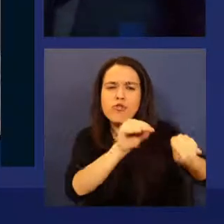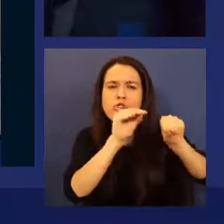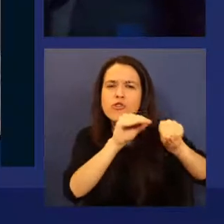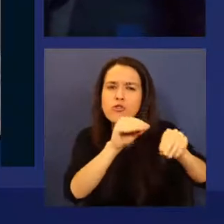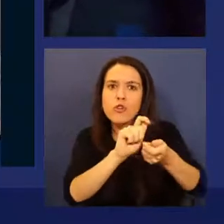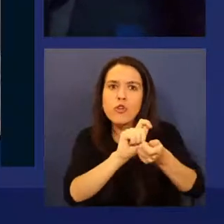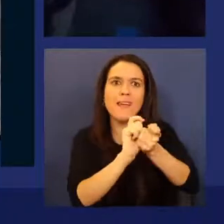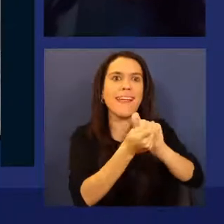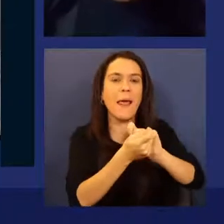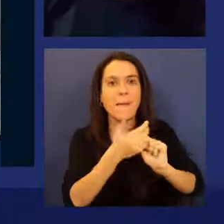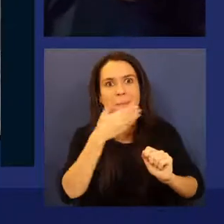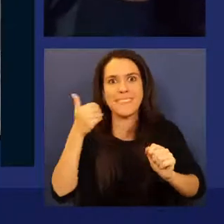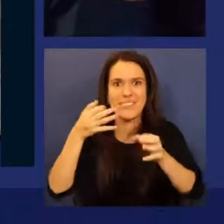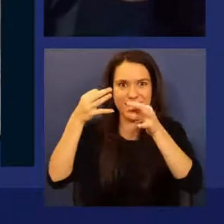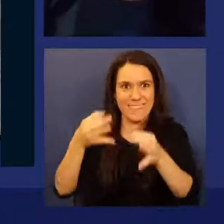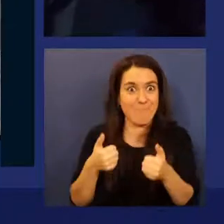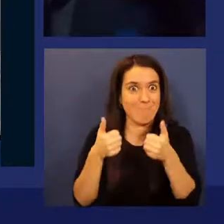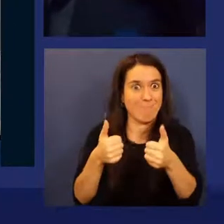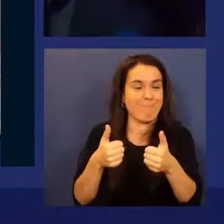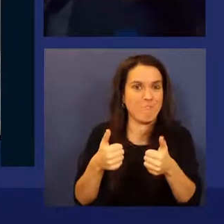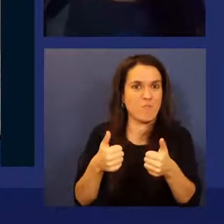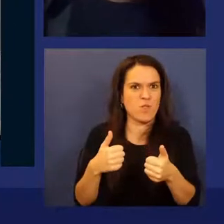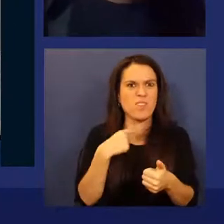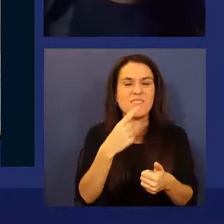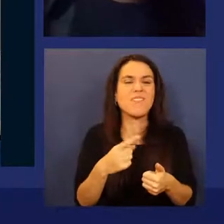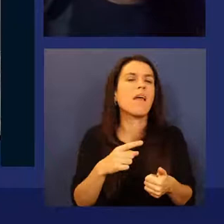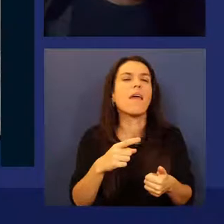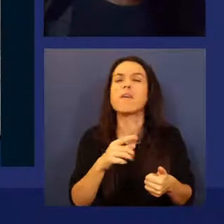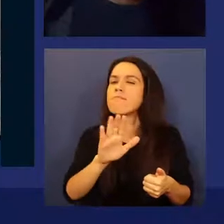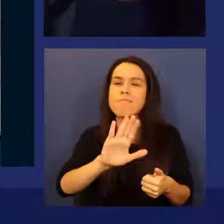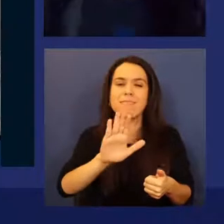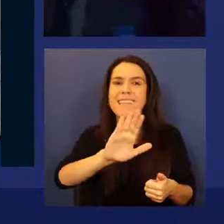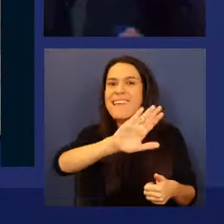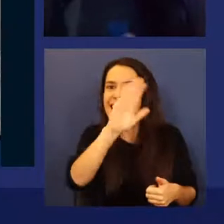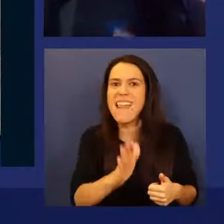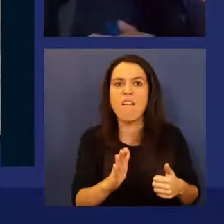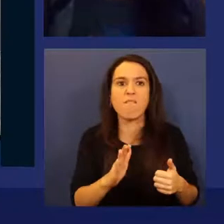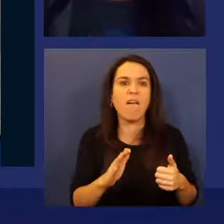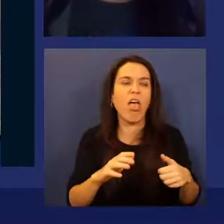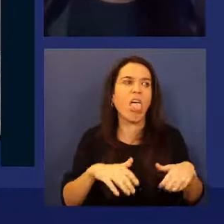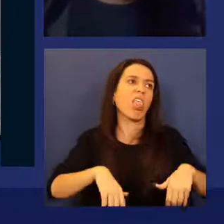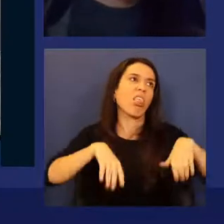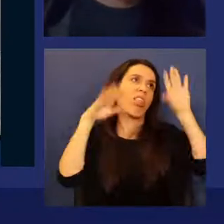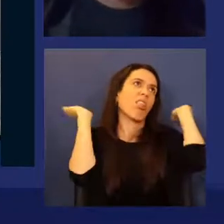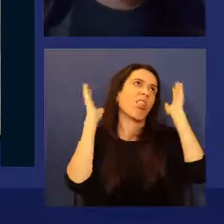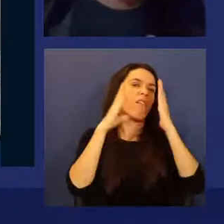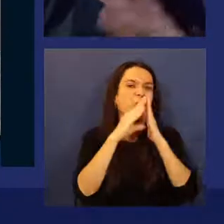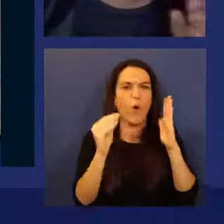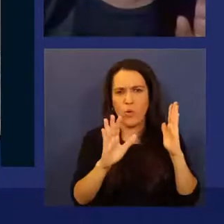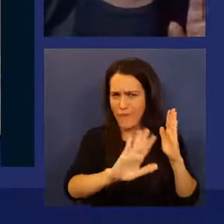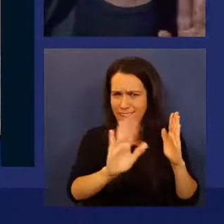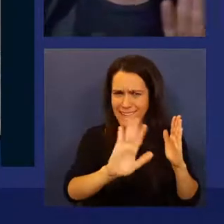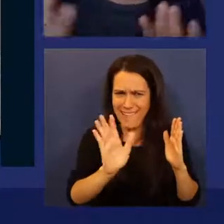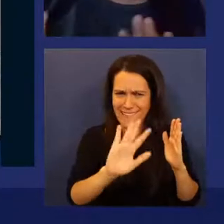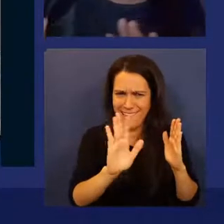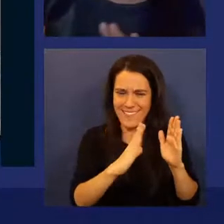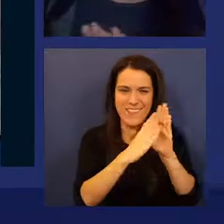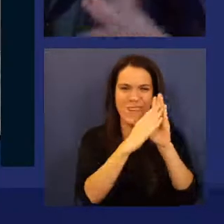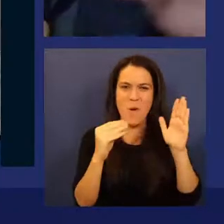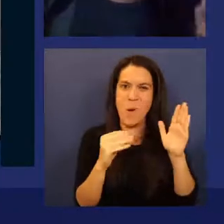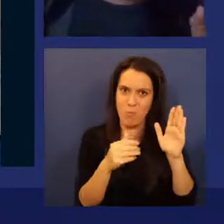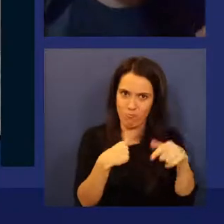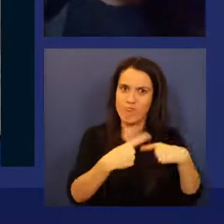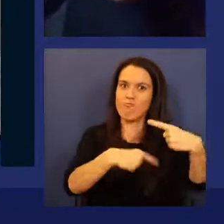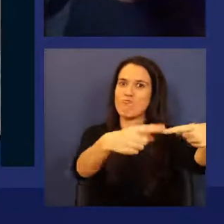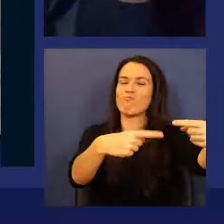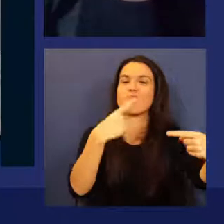is, that's why I always say, never give up on a model. Okay, that's not true. In AI, I try to avoid absolutes like